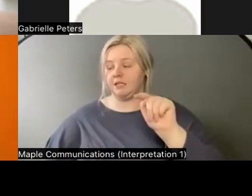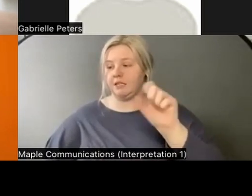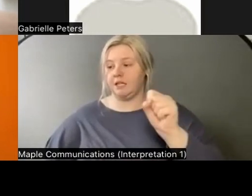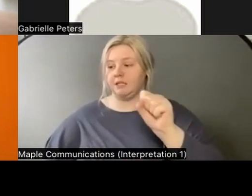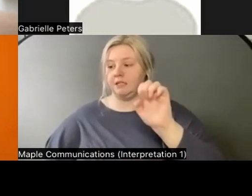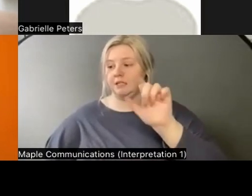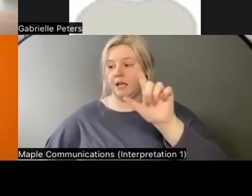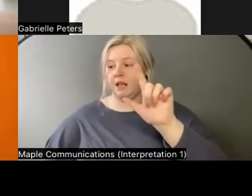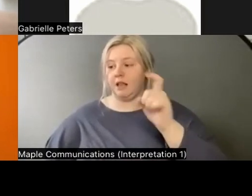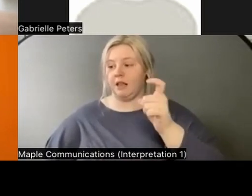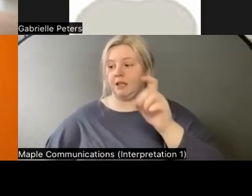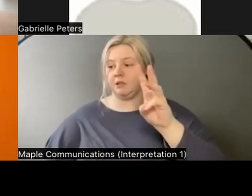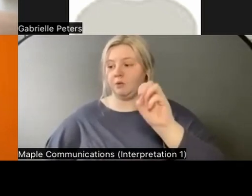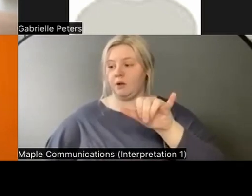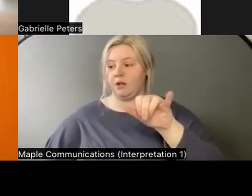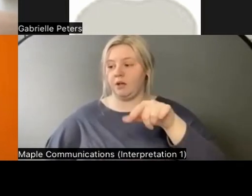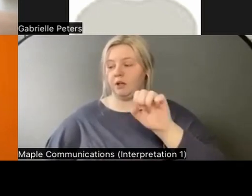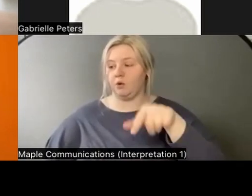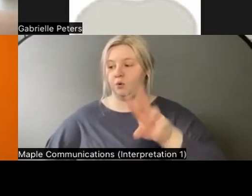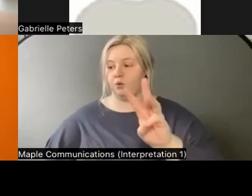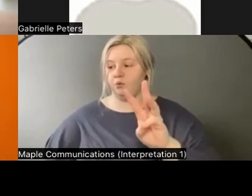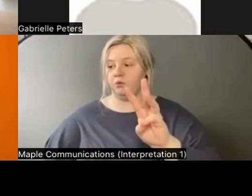These lands are also unceded.